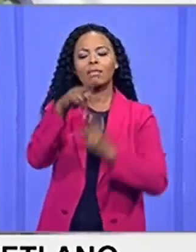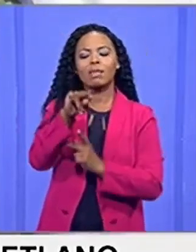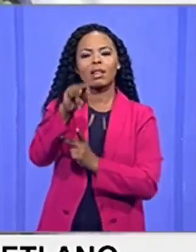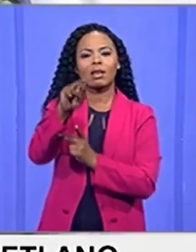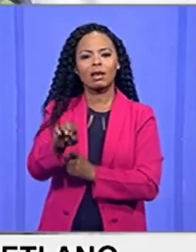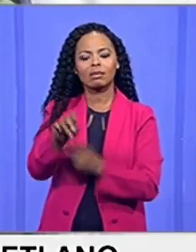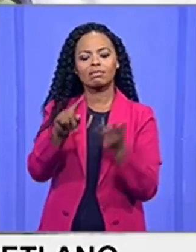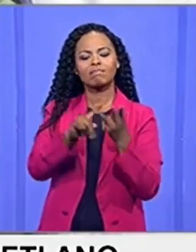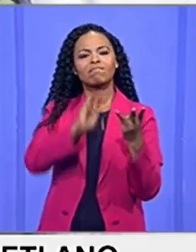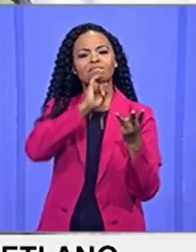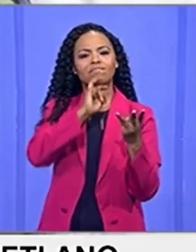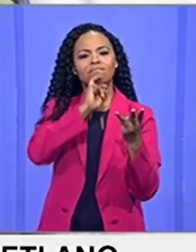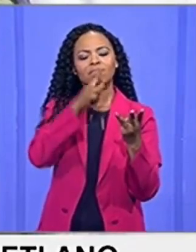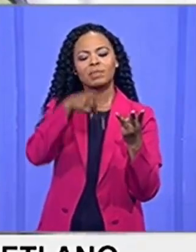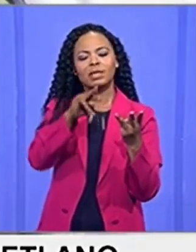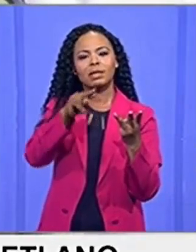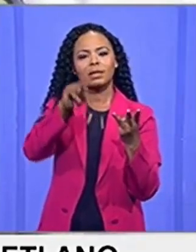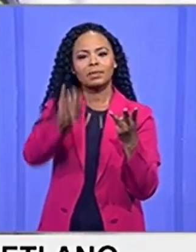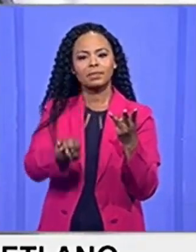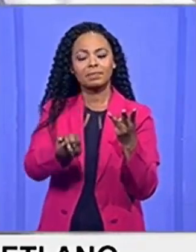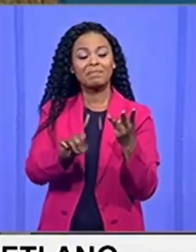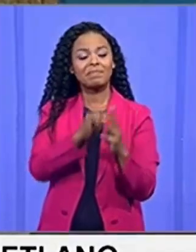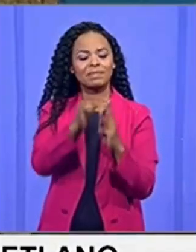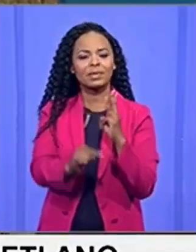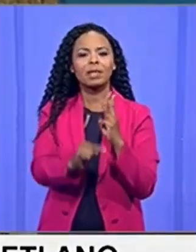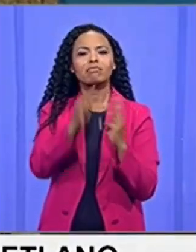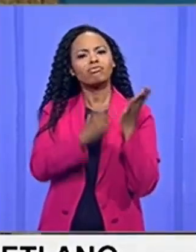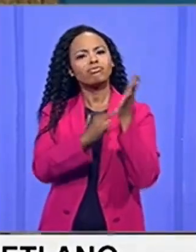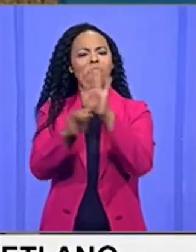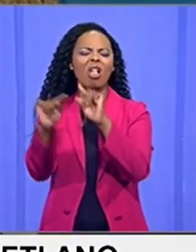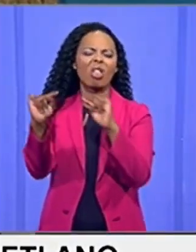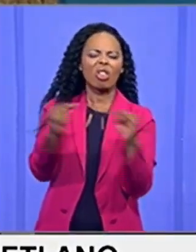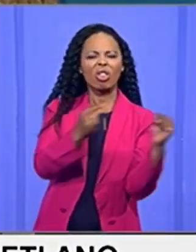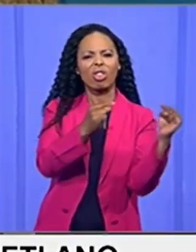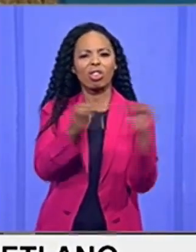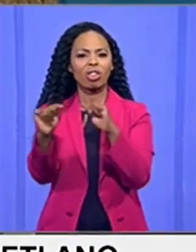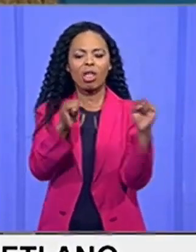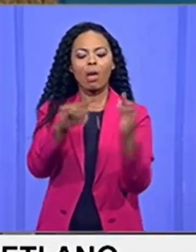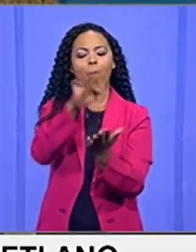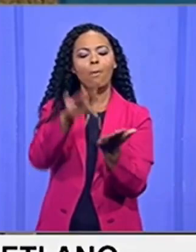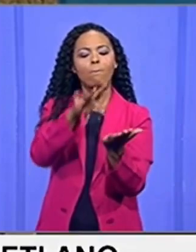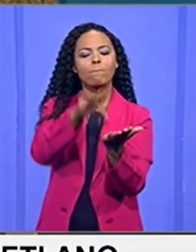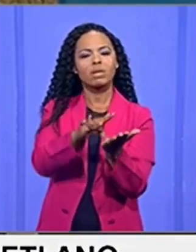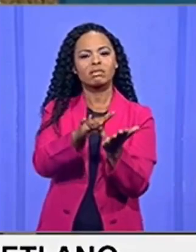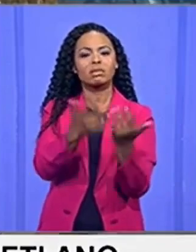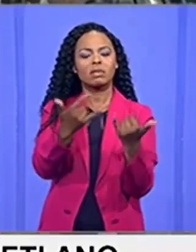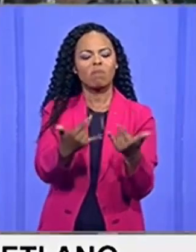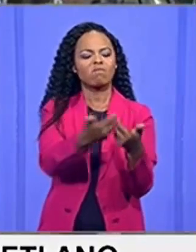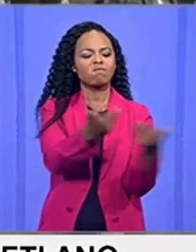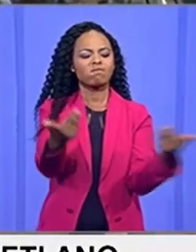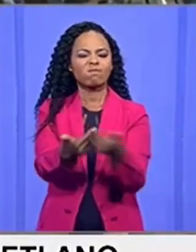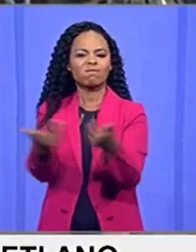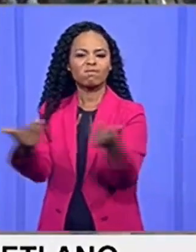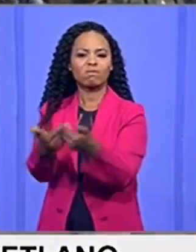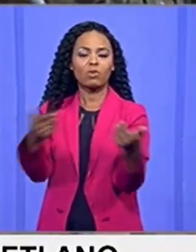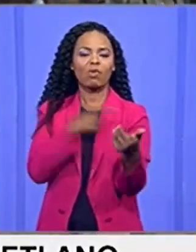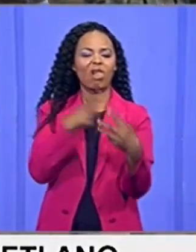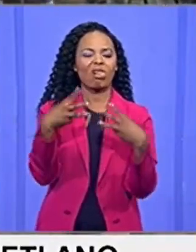kgosi Nyalala Pilane. Seno se bontsha dikgwetlho tse di lebaneng merafe e kgaogangwang ke